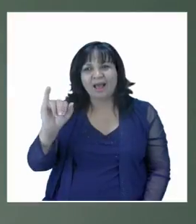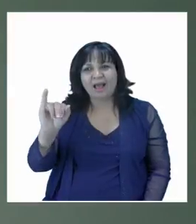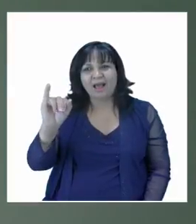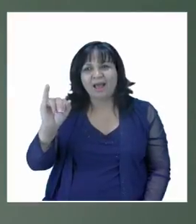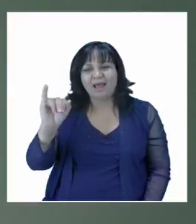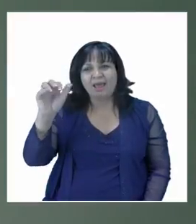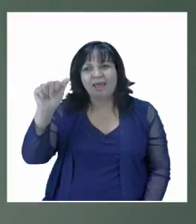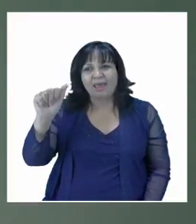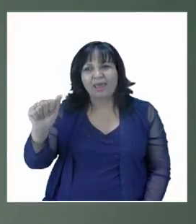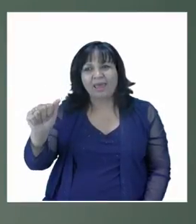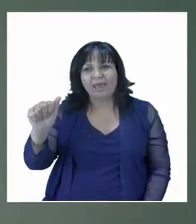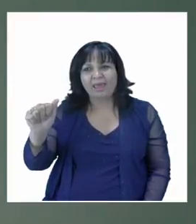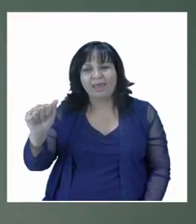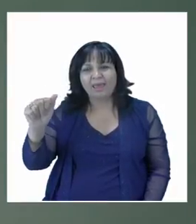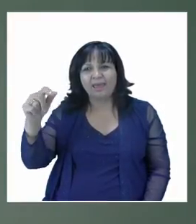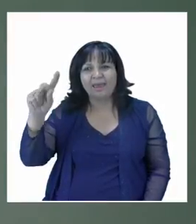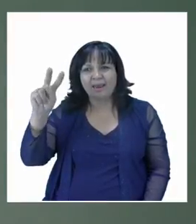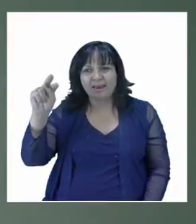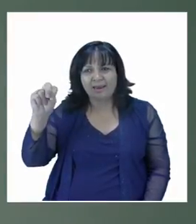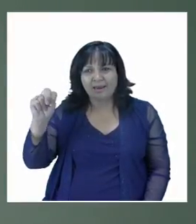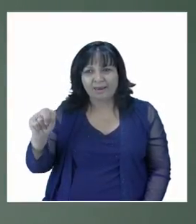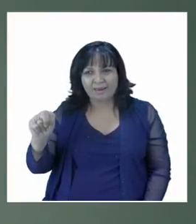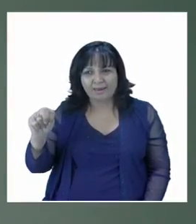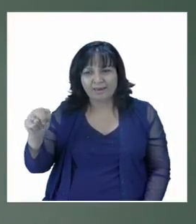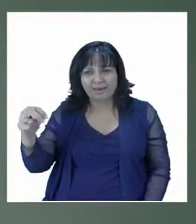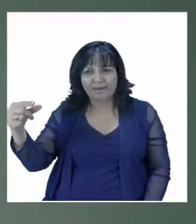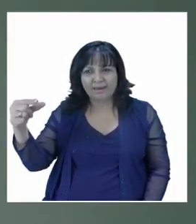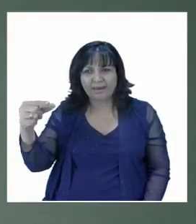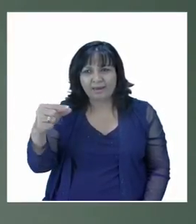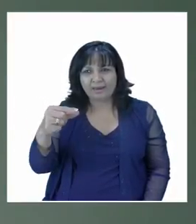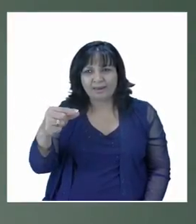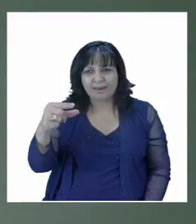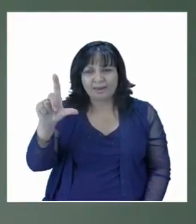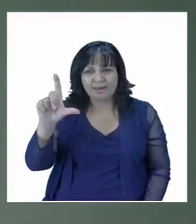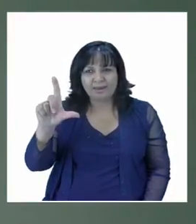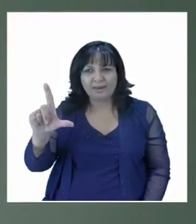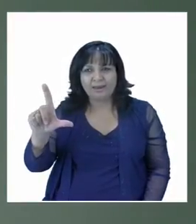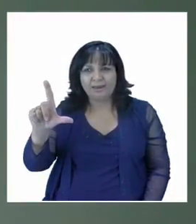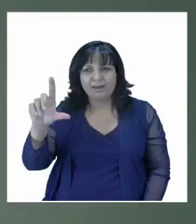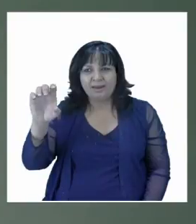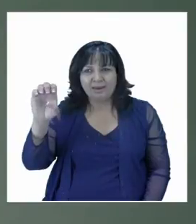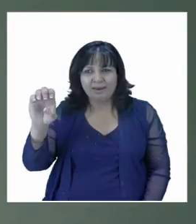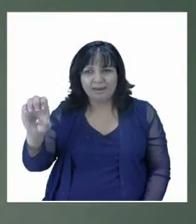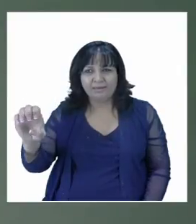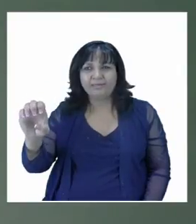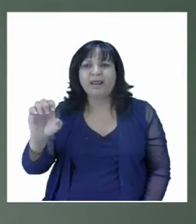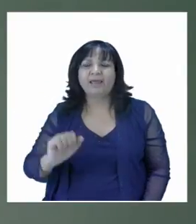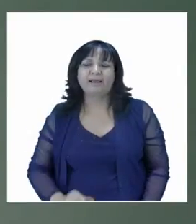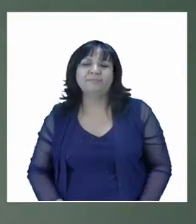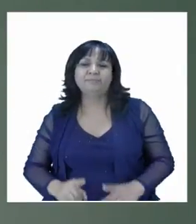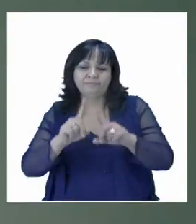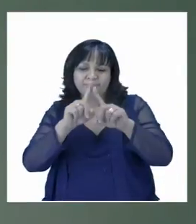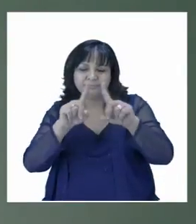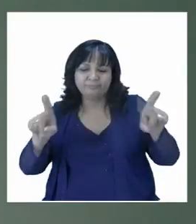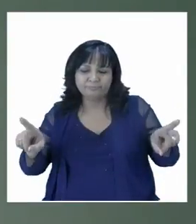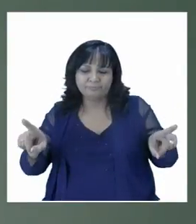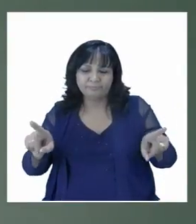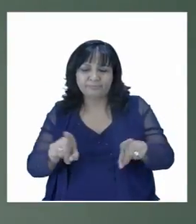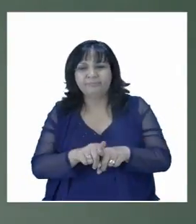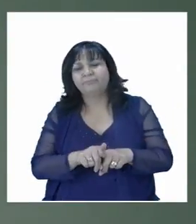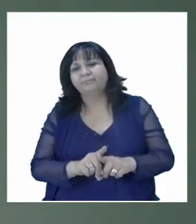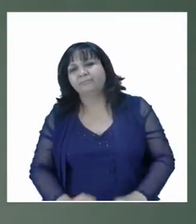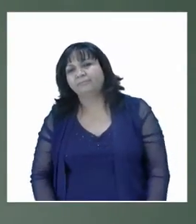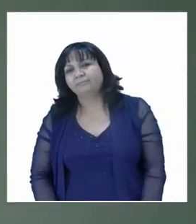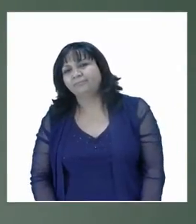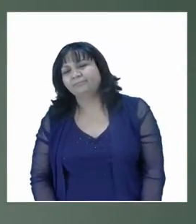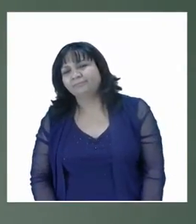triangle. Everybody, let us say triangle. Can you point to the triangle in